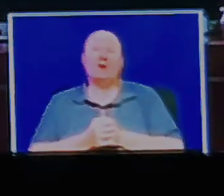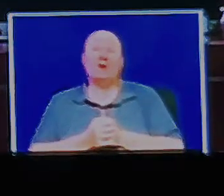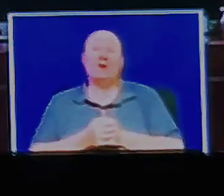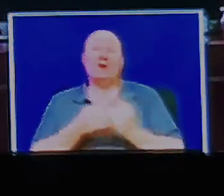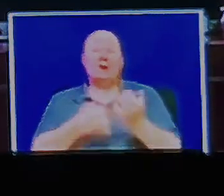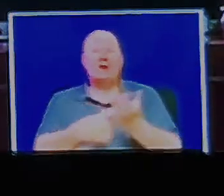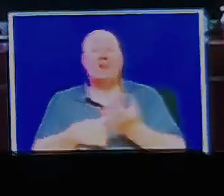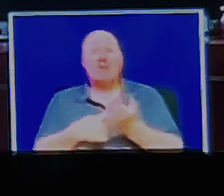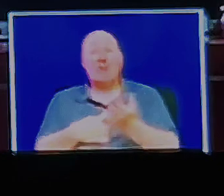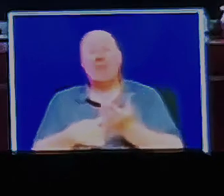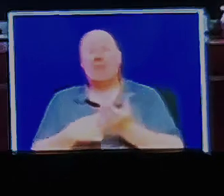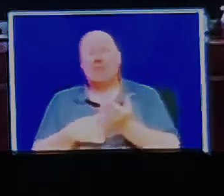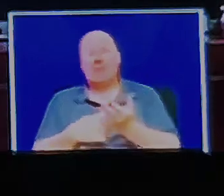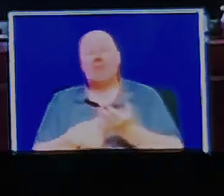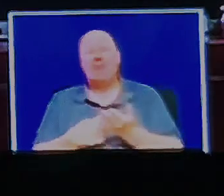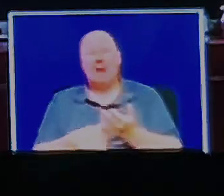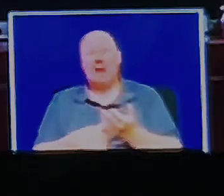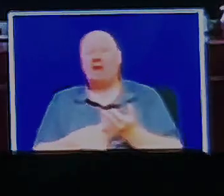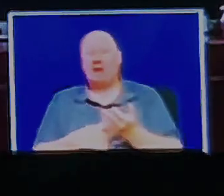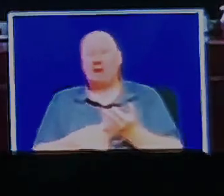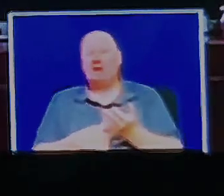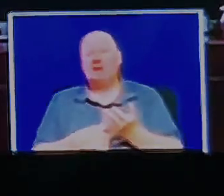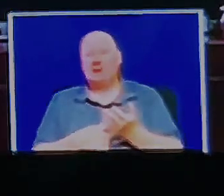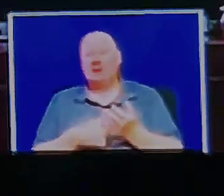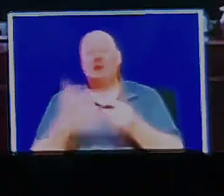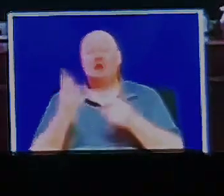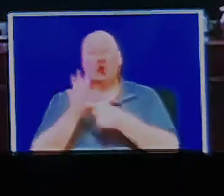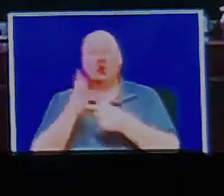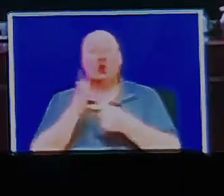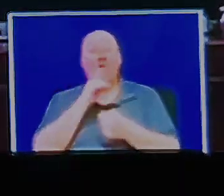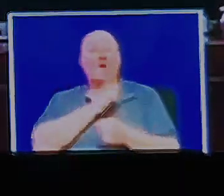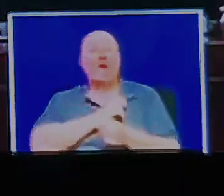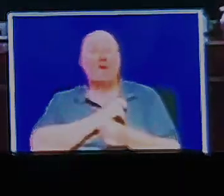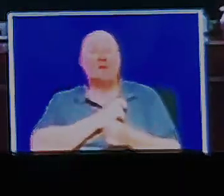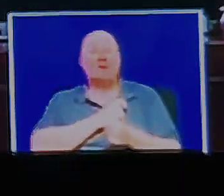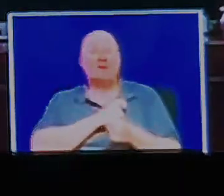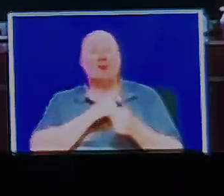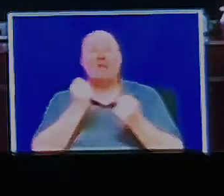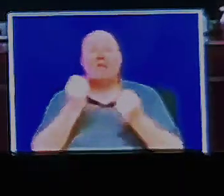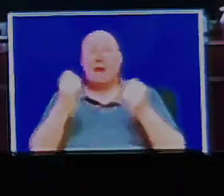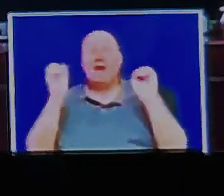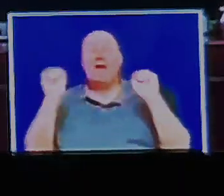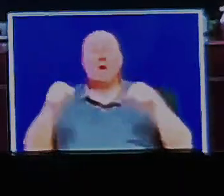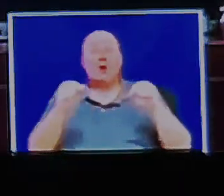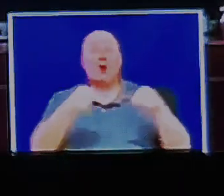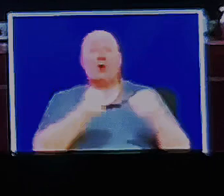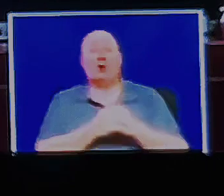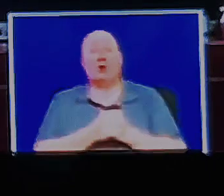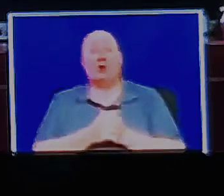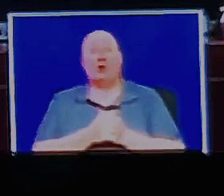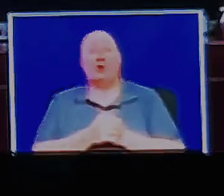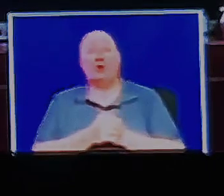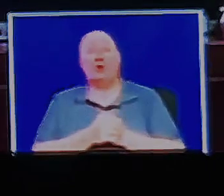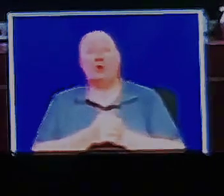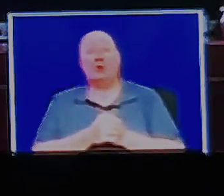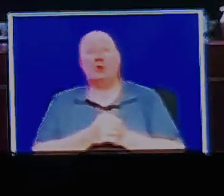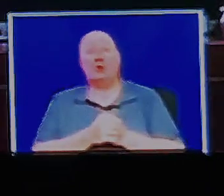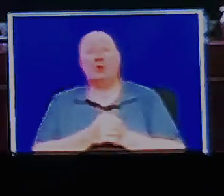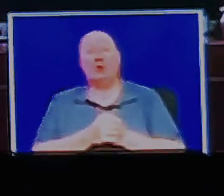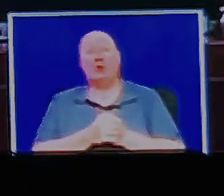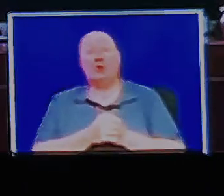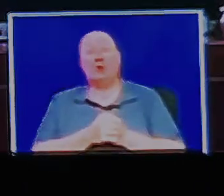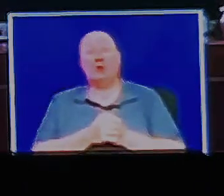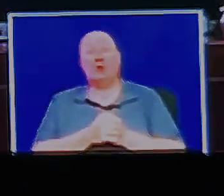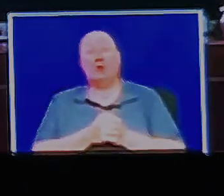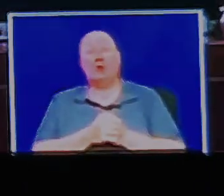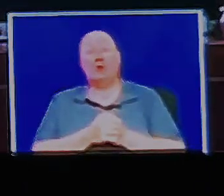debate are real, and they're acknowledged by millions. The fake news of baby